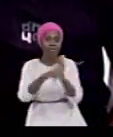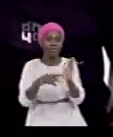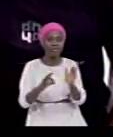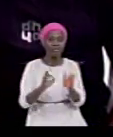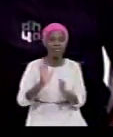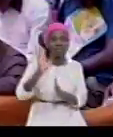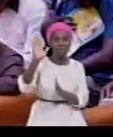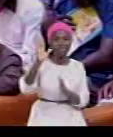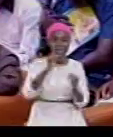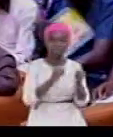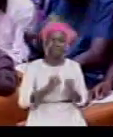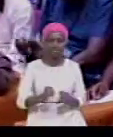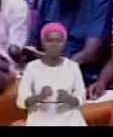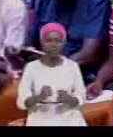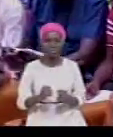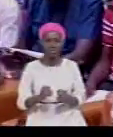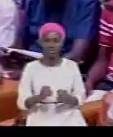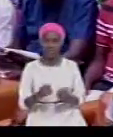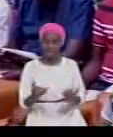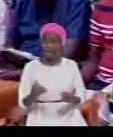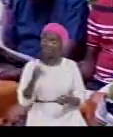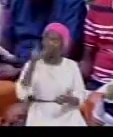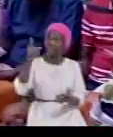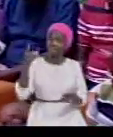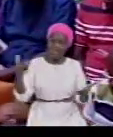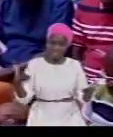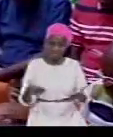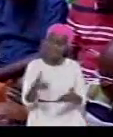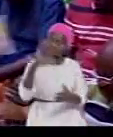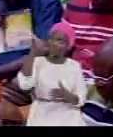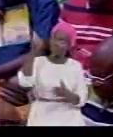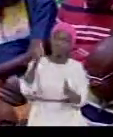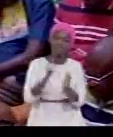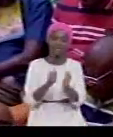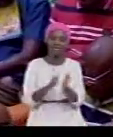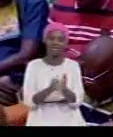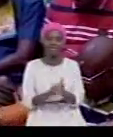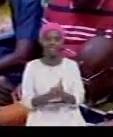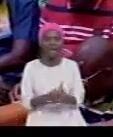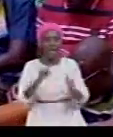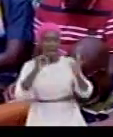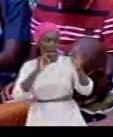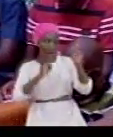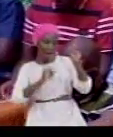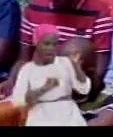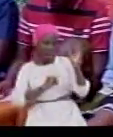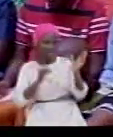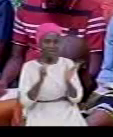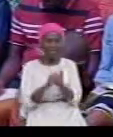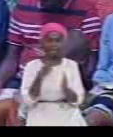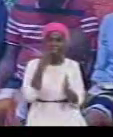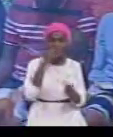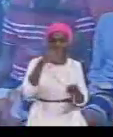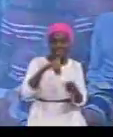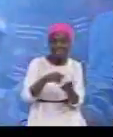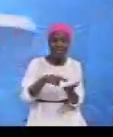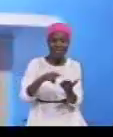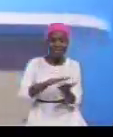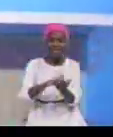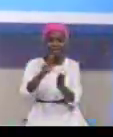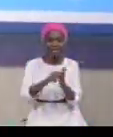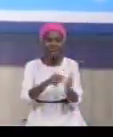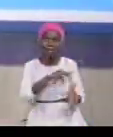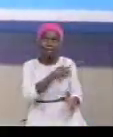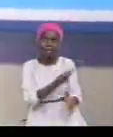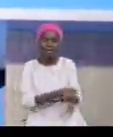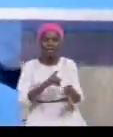himself, I that speak in righteousness, mighty to save. It's the Lord, and he says